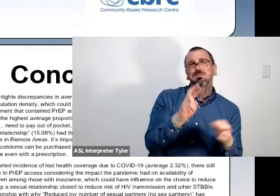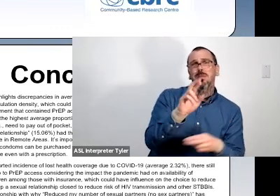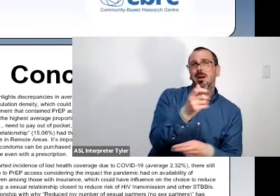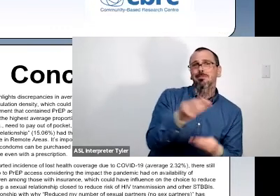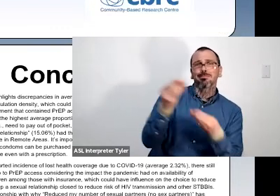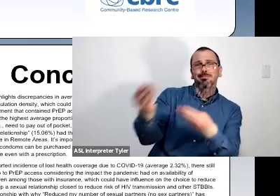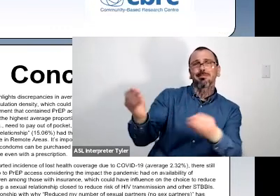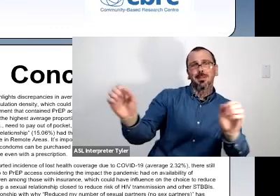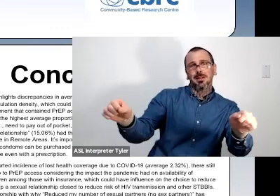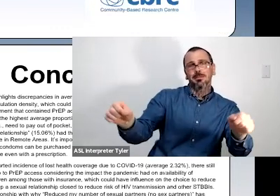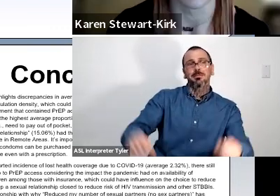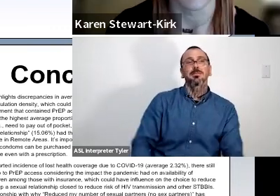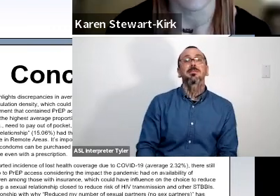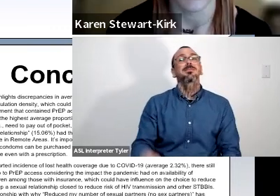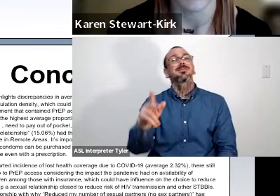Any other questions? Oh, here we go.